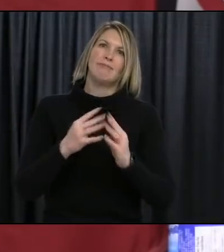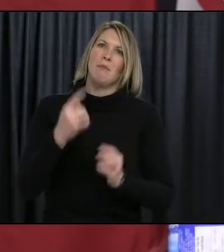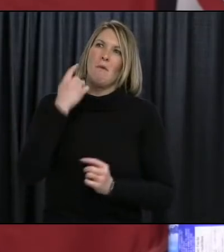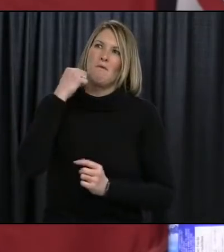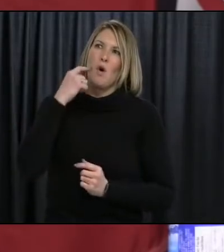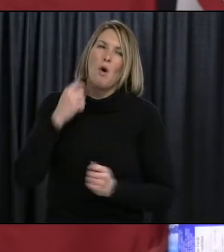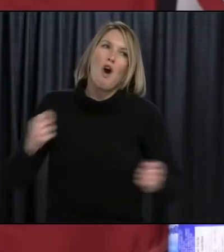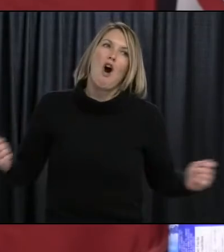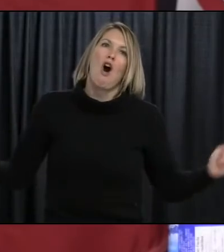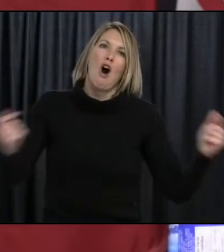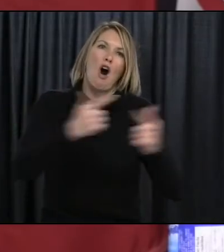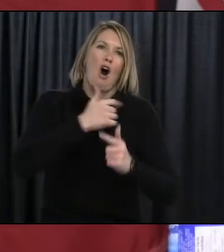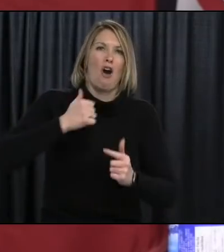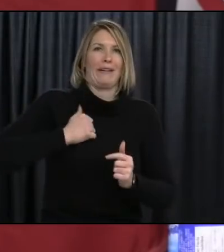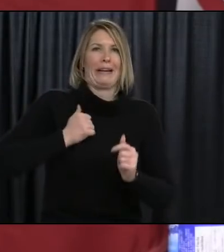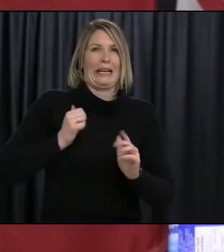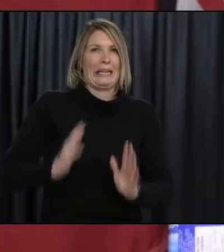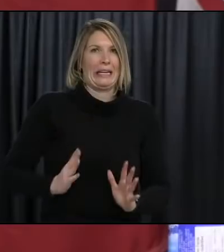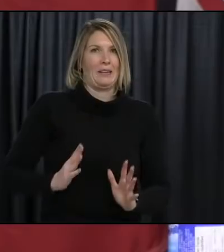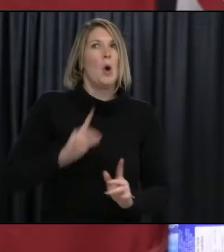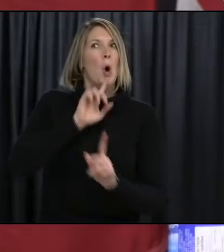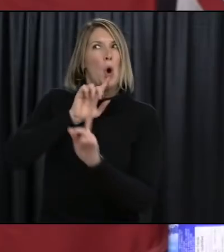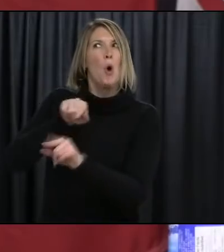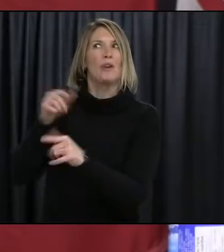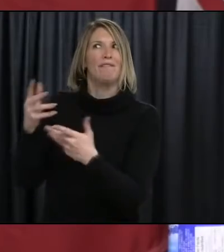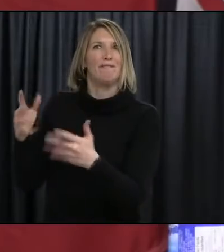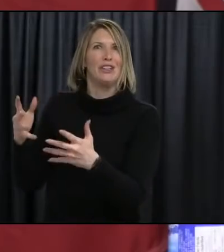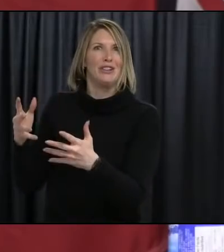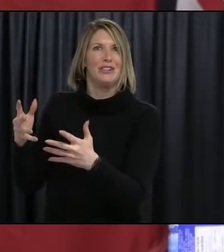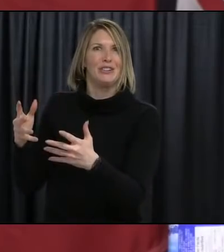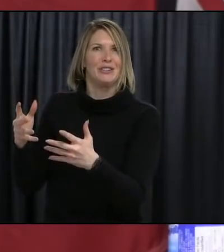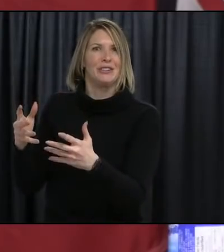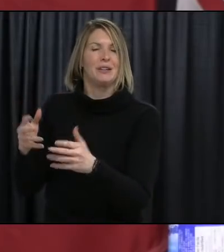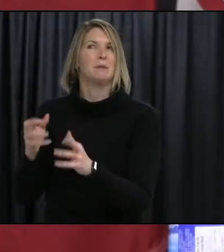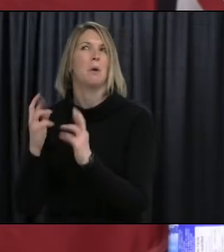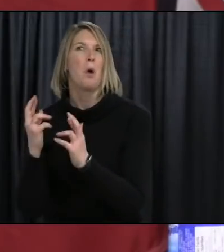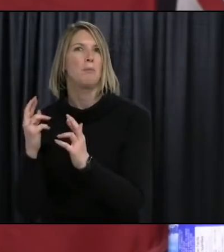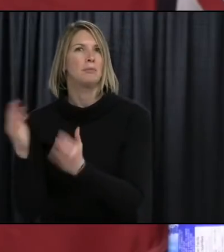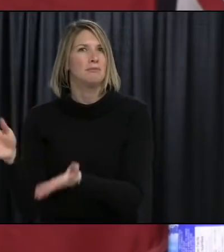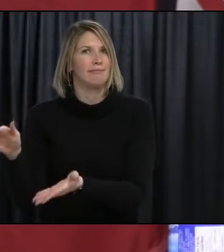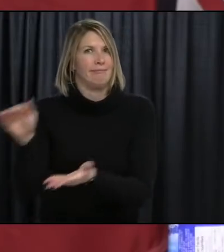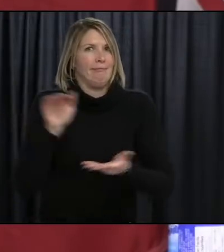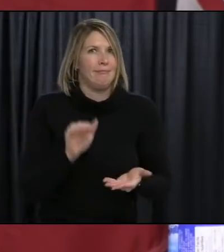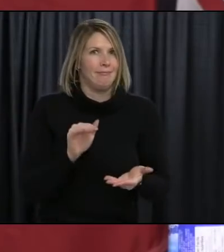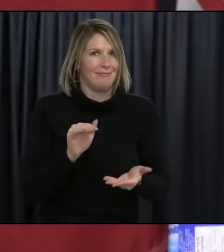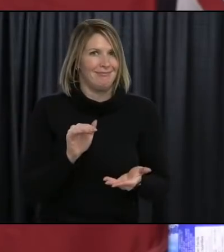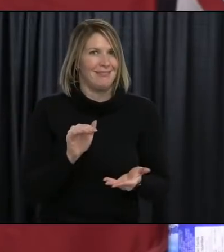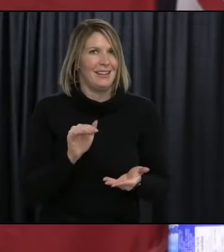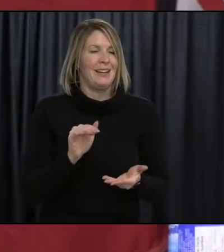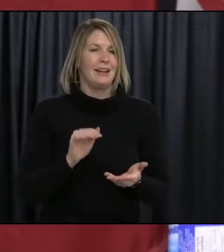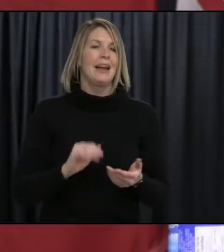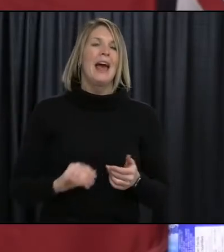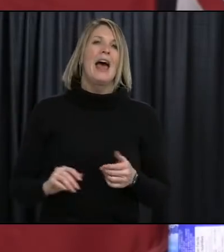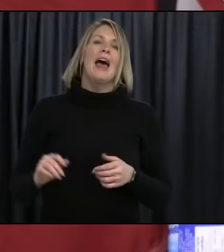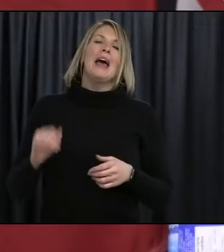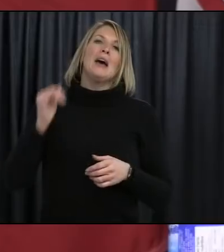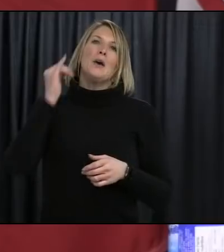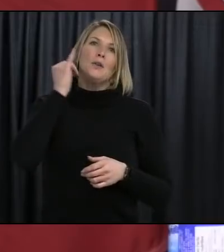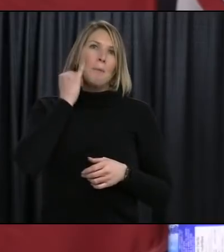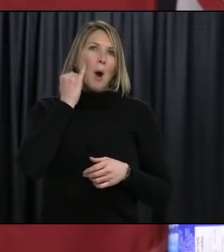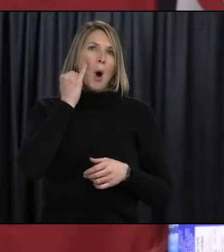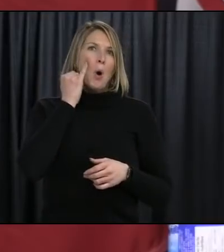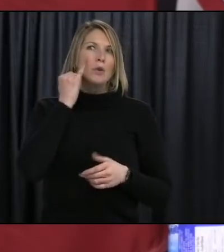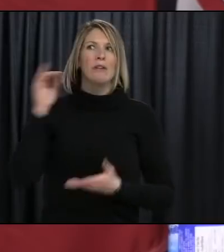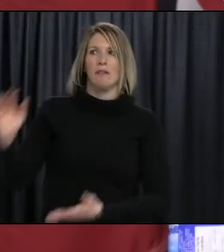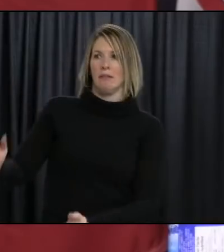And that will determine how rapidly we can get people vaccinated. The next piece then, locally, is uptake.